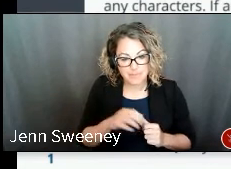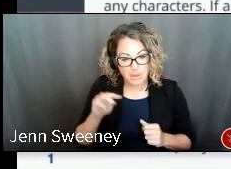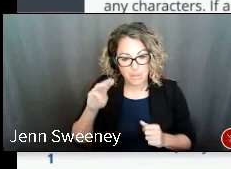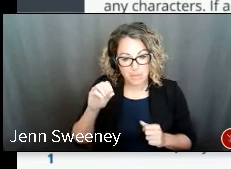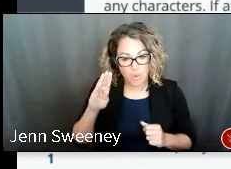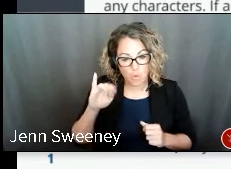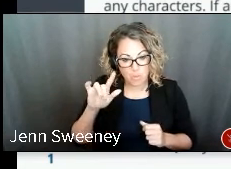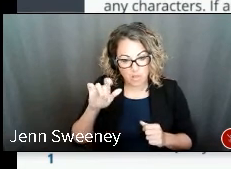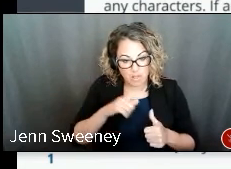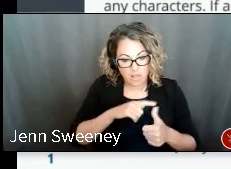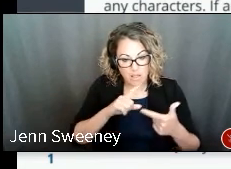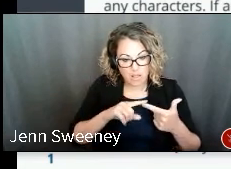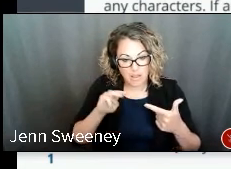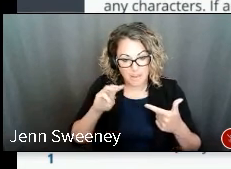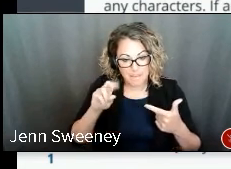mouse,